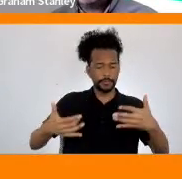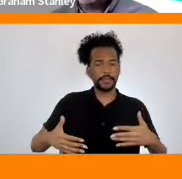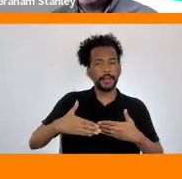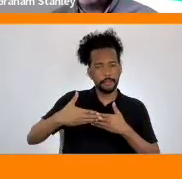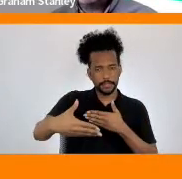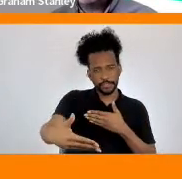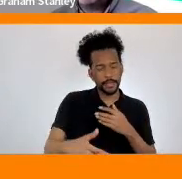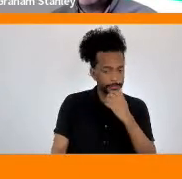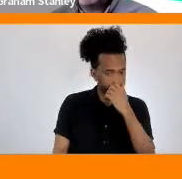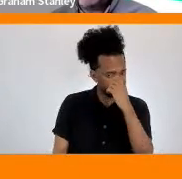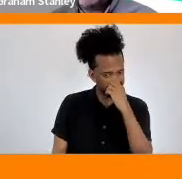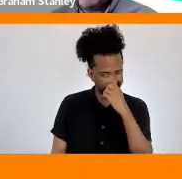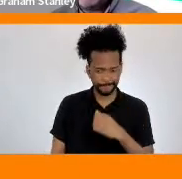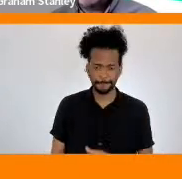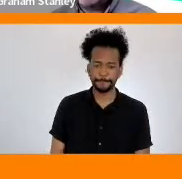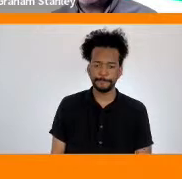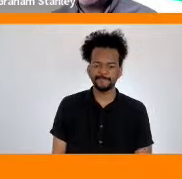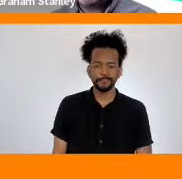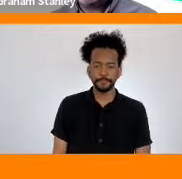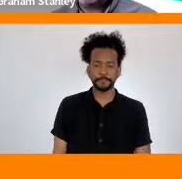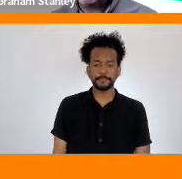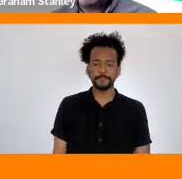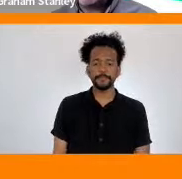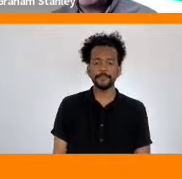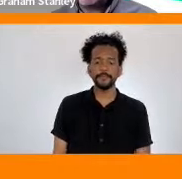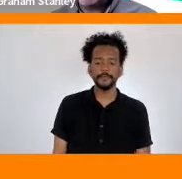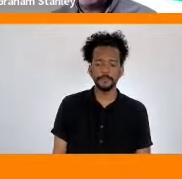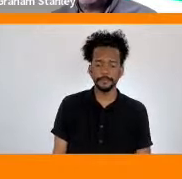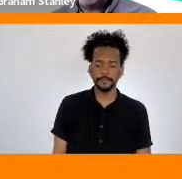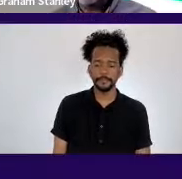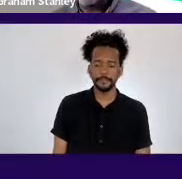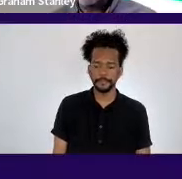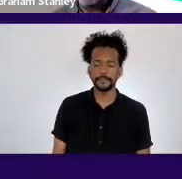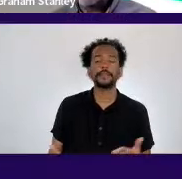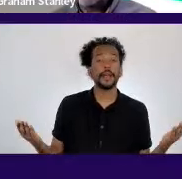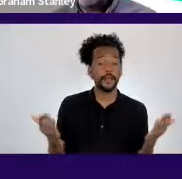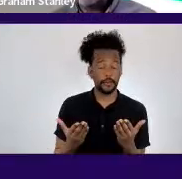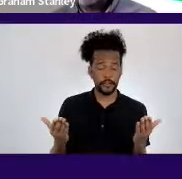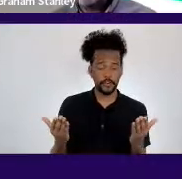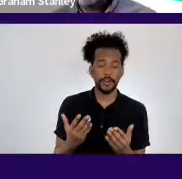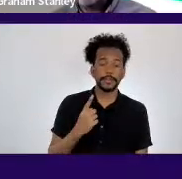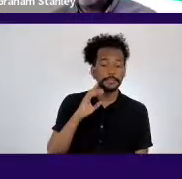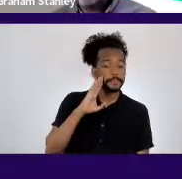So let's move on to the AI and ELT research key findings.